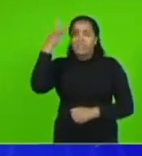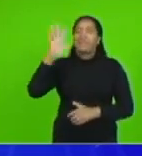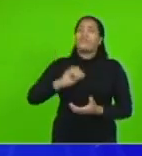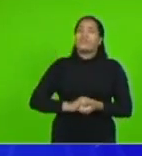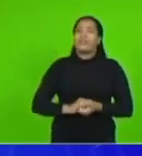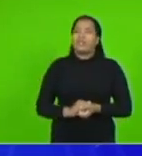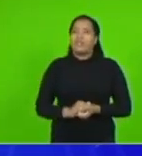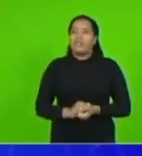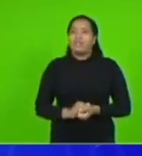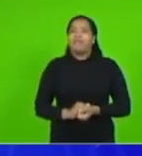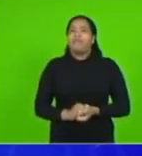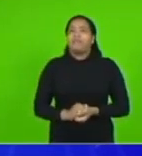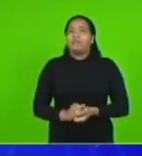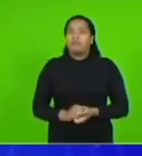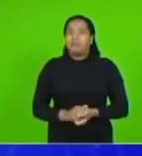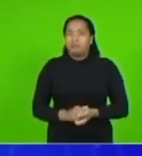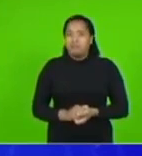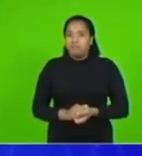event.